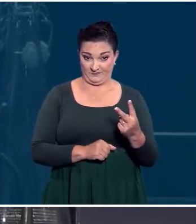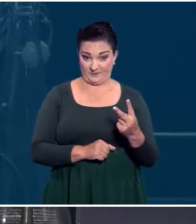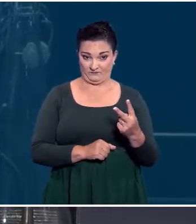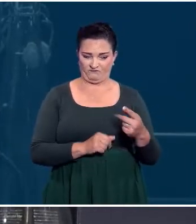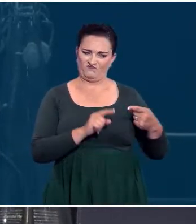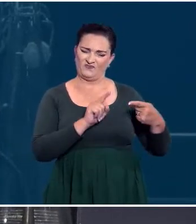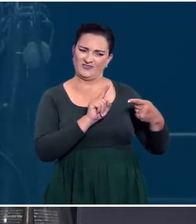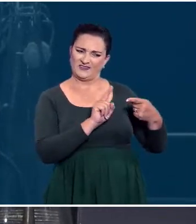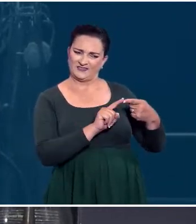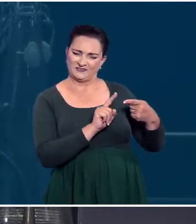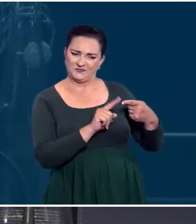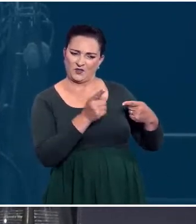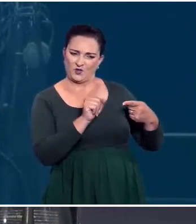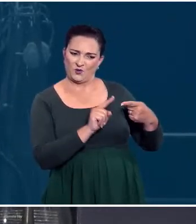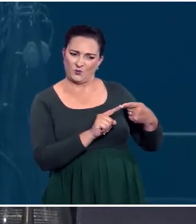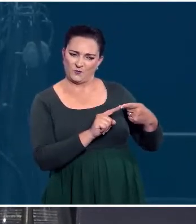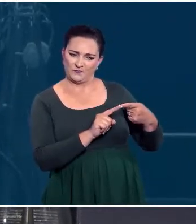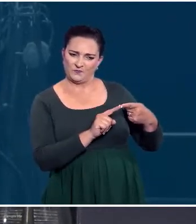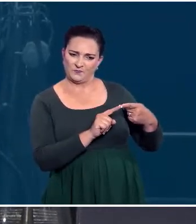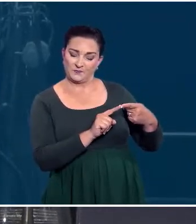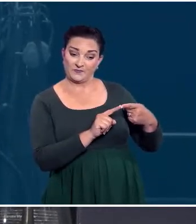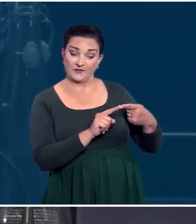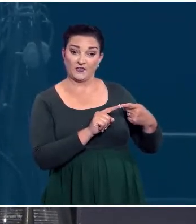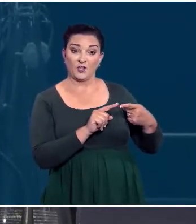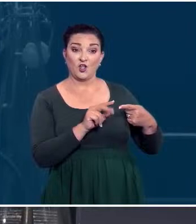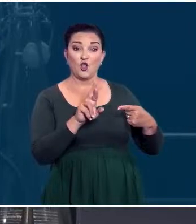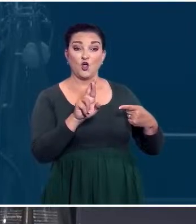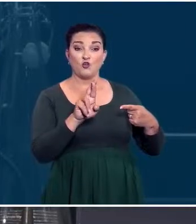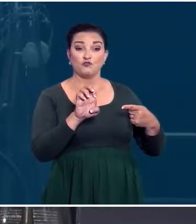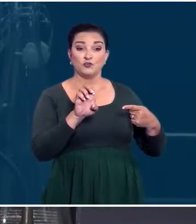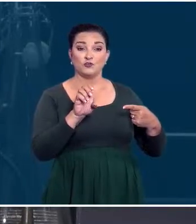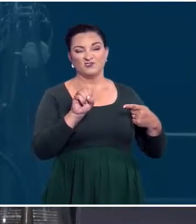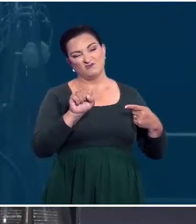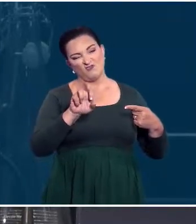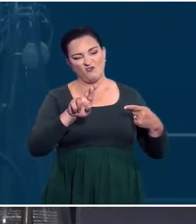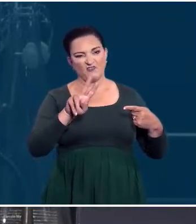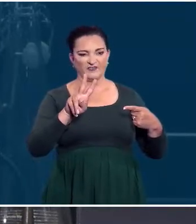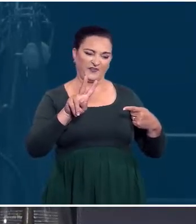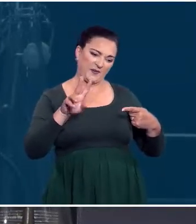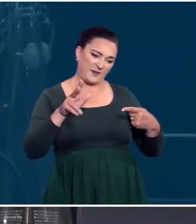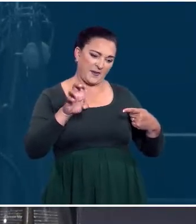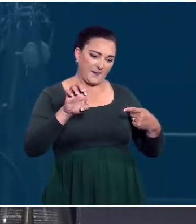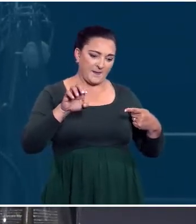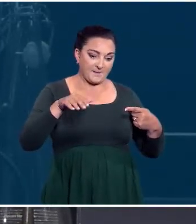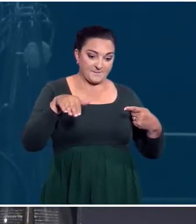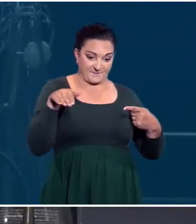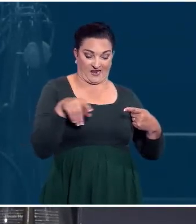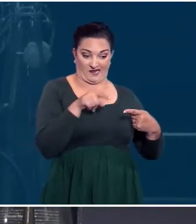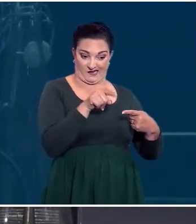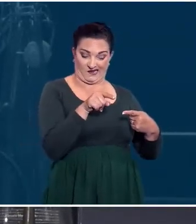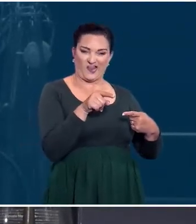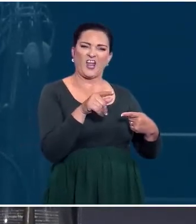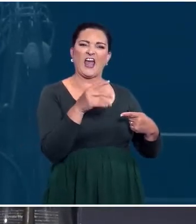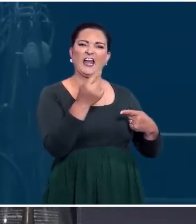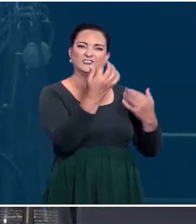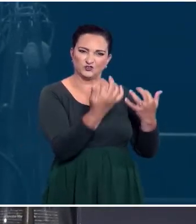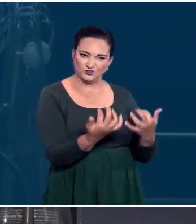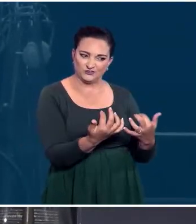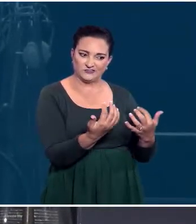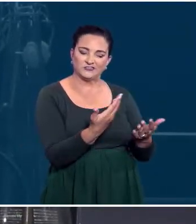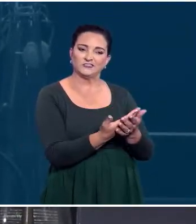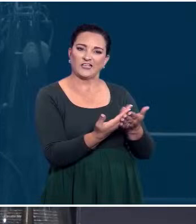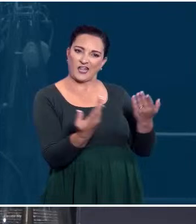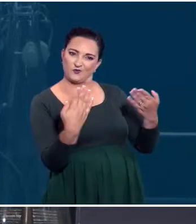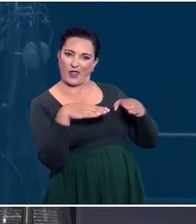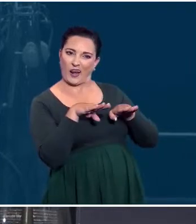alignment with the Reserve Bank and the Treasury. The second